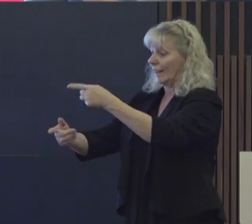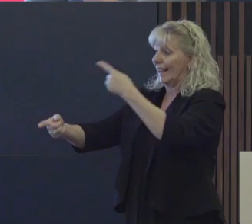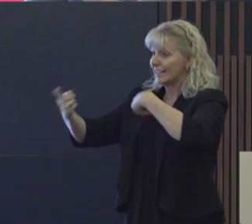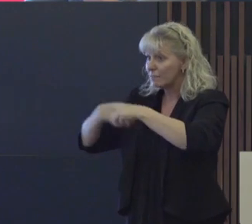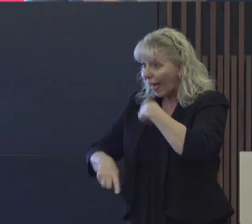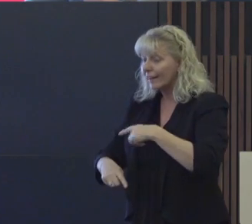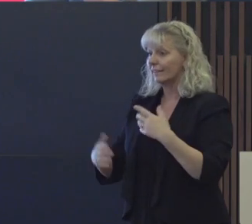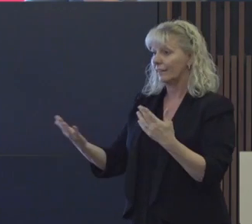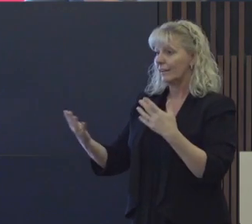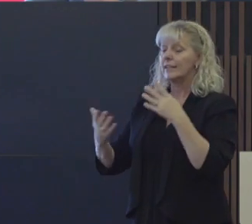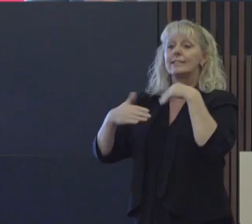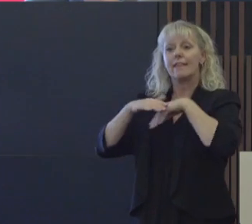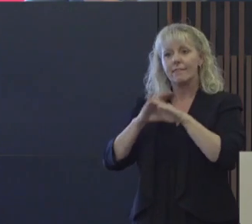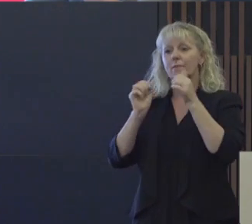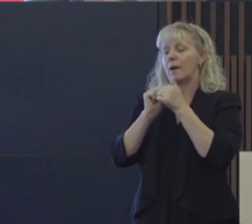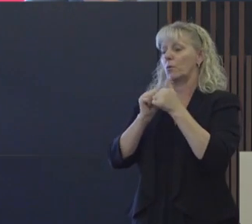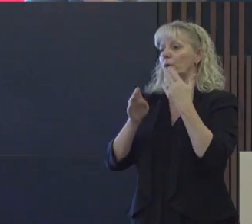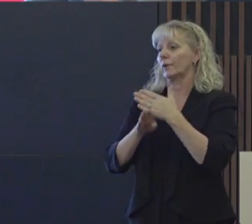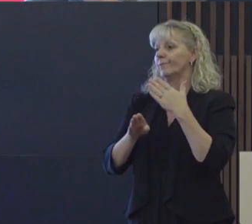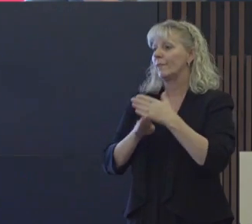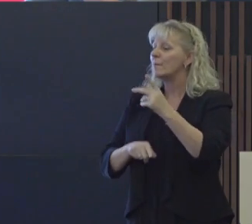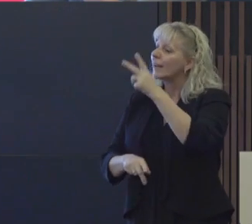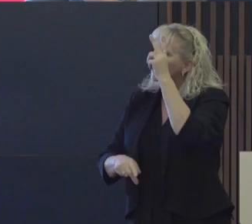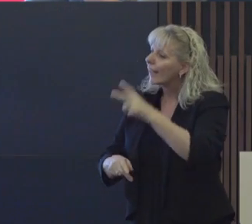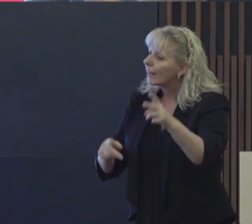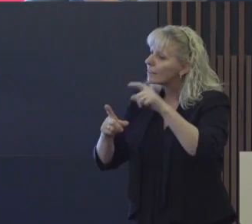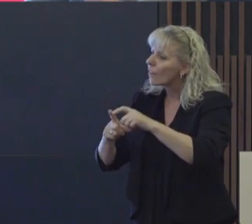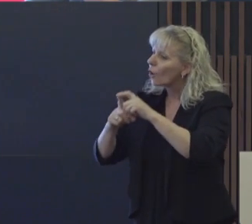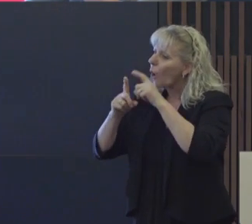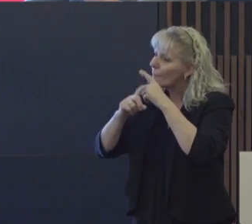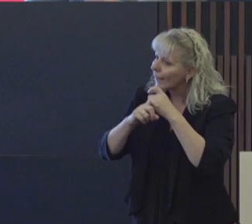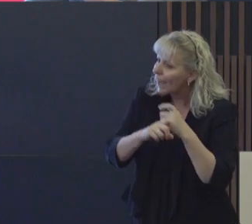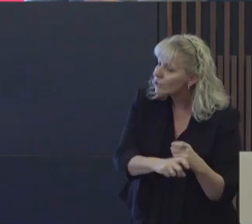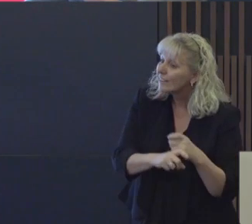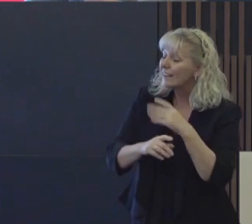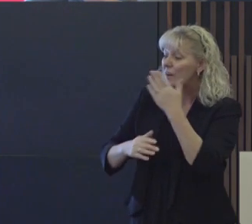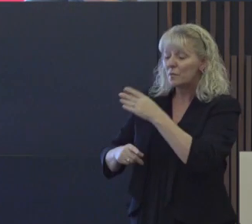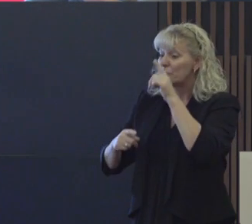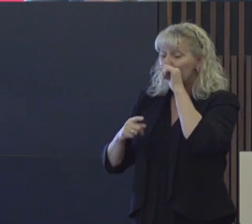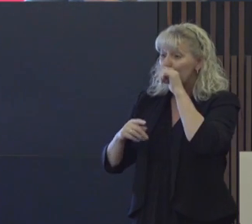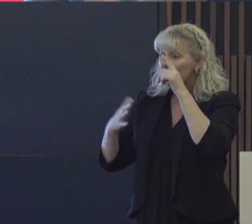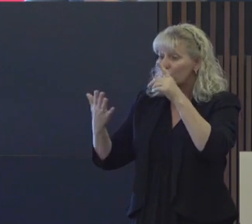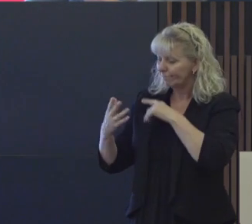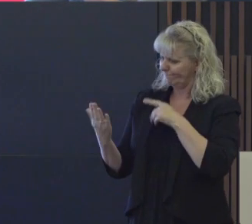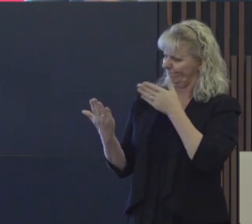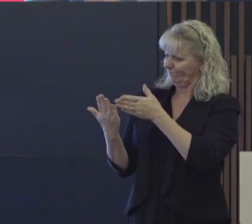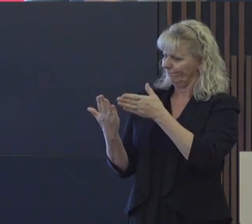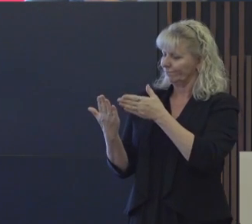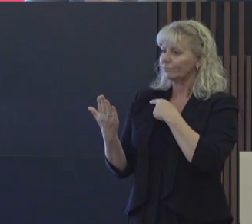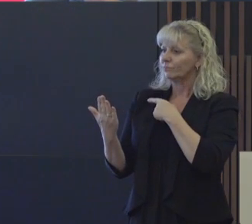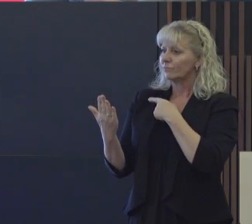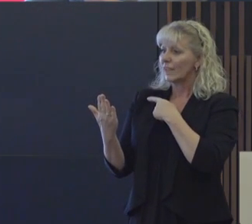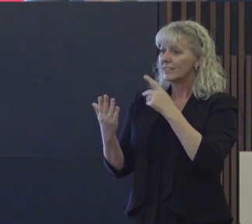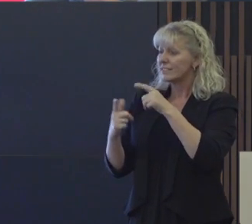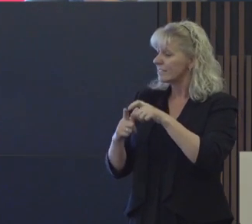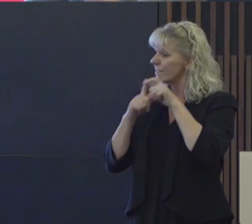information because it's in the paperwork. But again, it's the complications that people just don't follow. It's